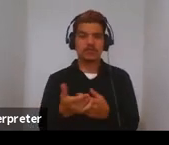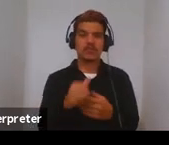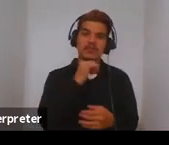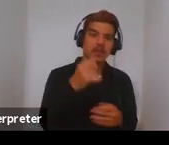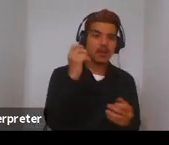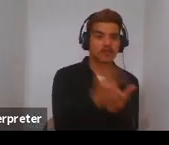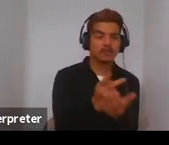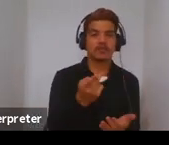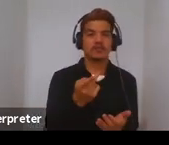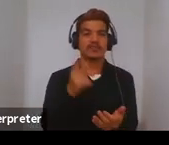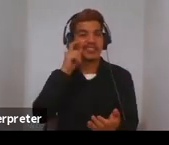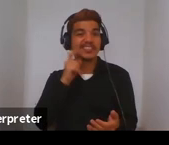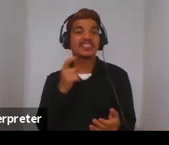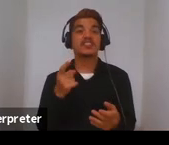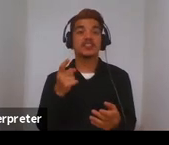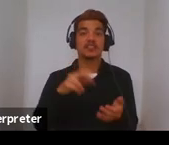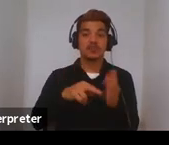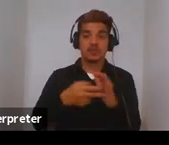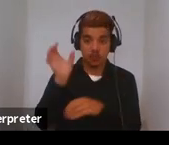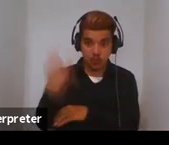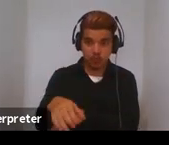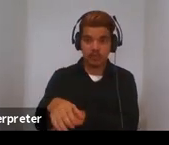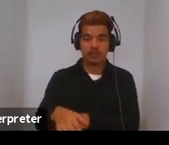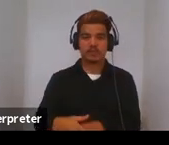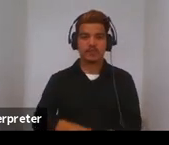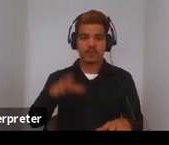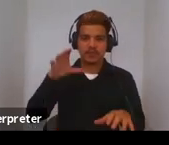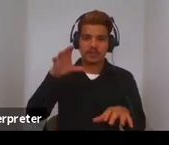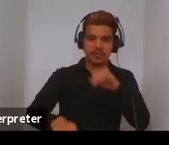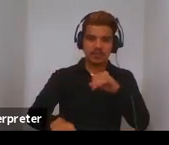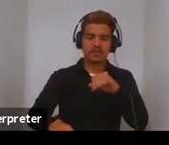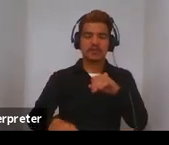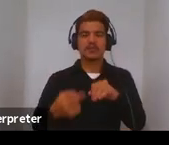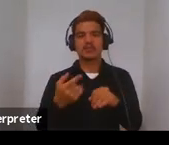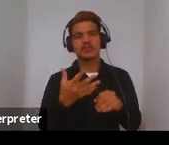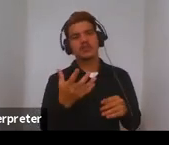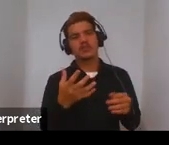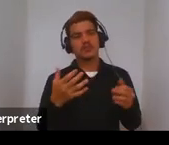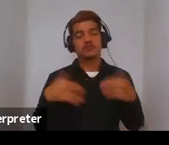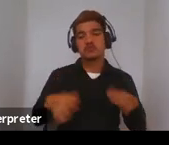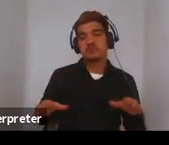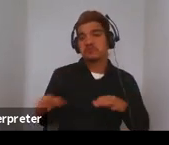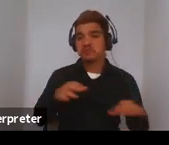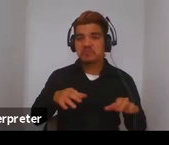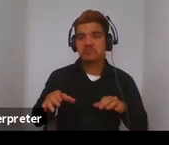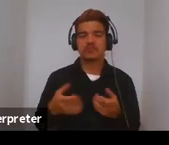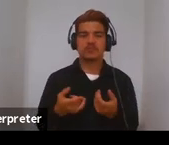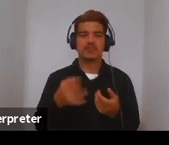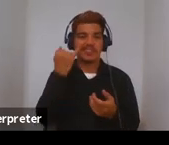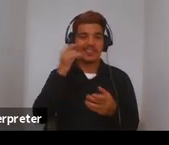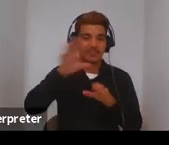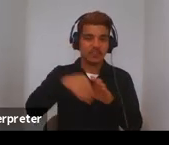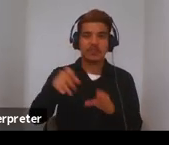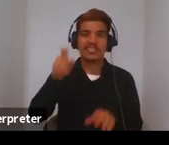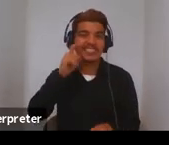sex activity is rape, regardless of what that person's wearing, dresses, or acts, whether that person is involved in sex work or